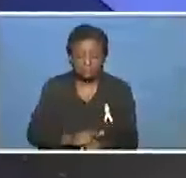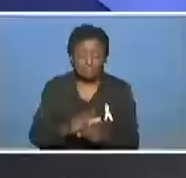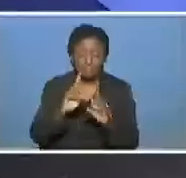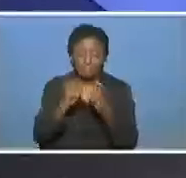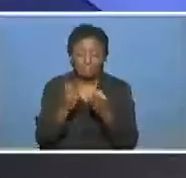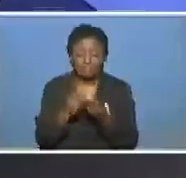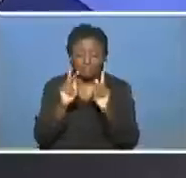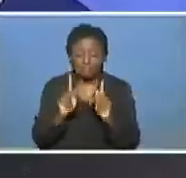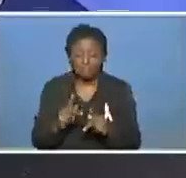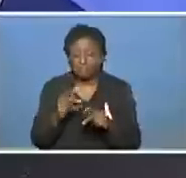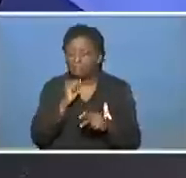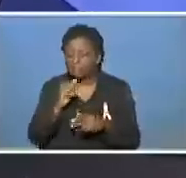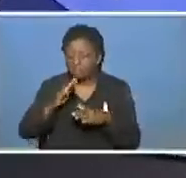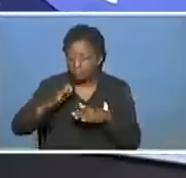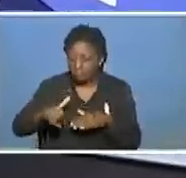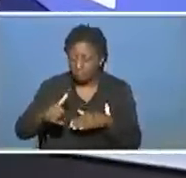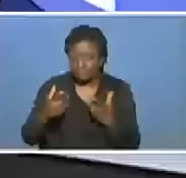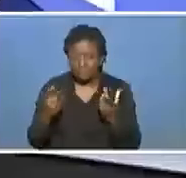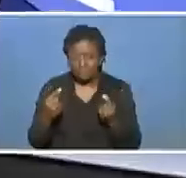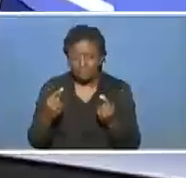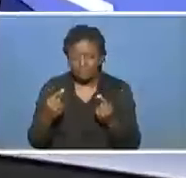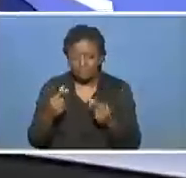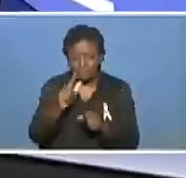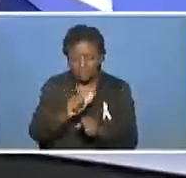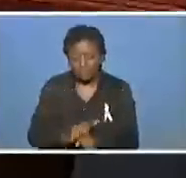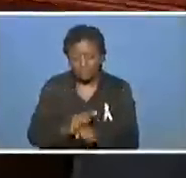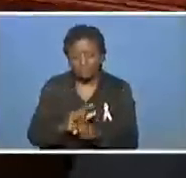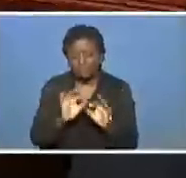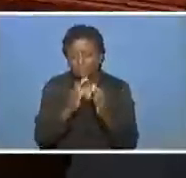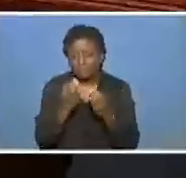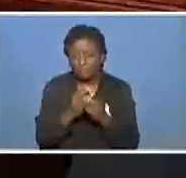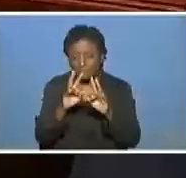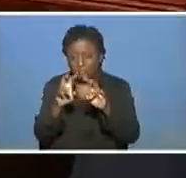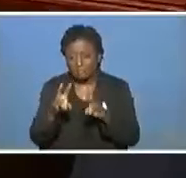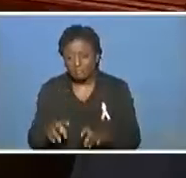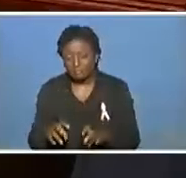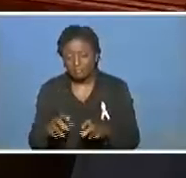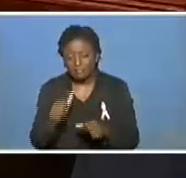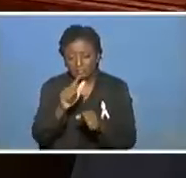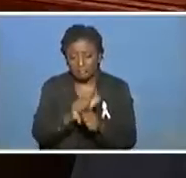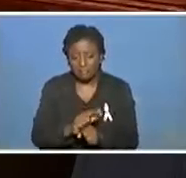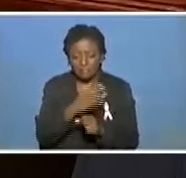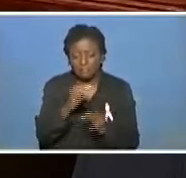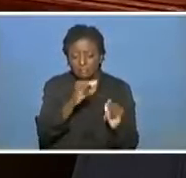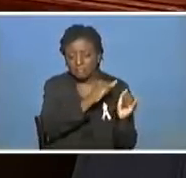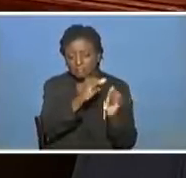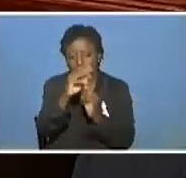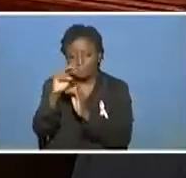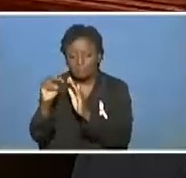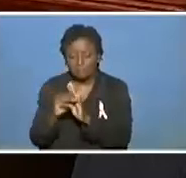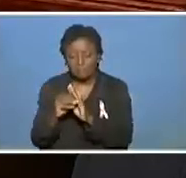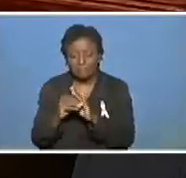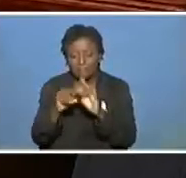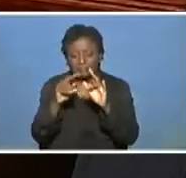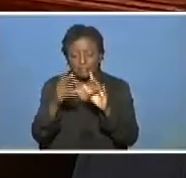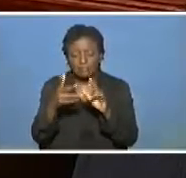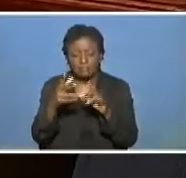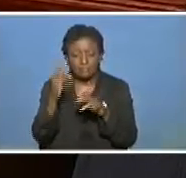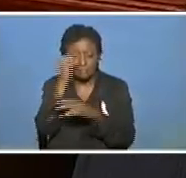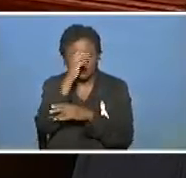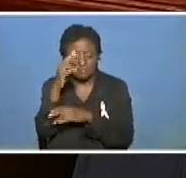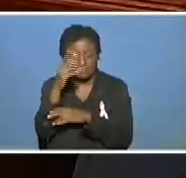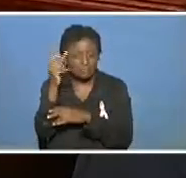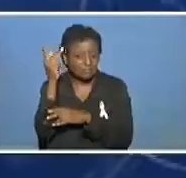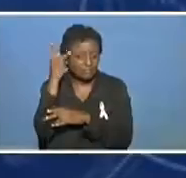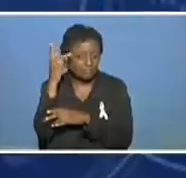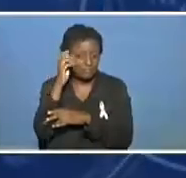have yet to conduct an official labor force survey, Labor and Immigration Minister the Honorable Keith Bell revealed in the House of Assembly Wednesday that